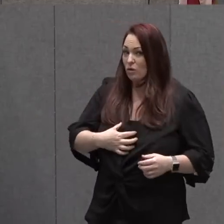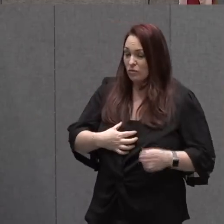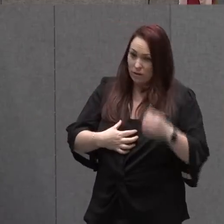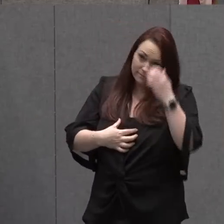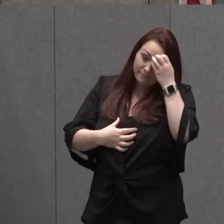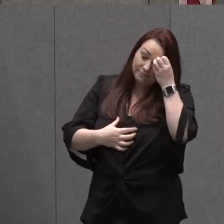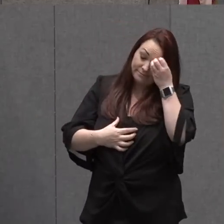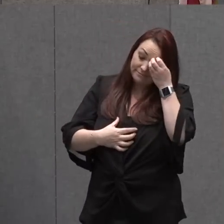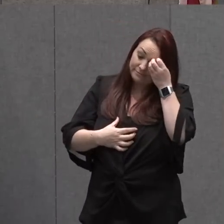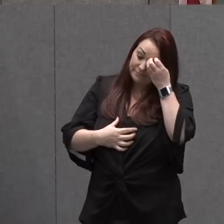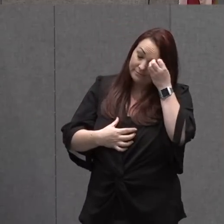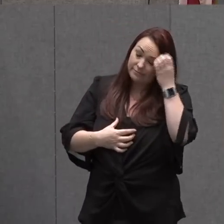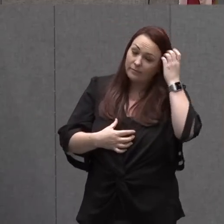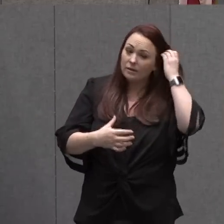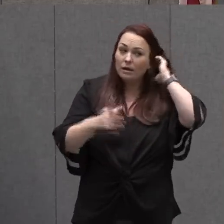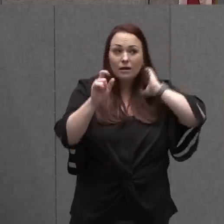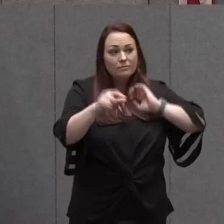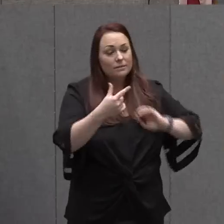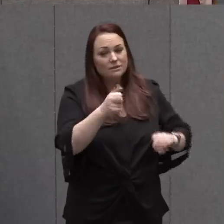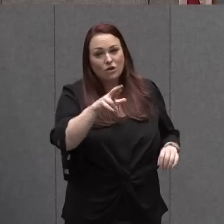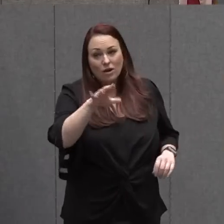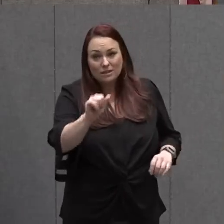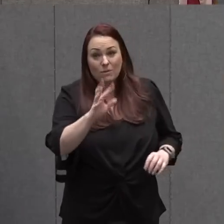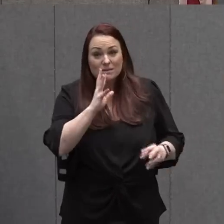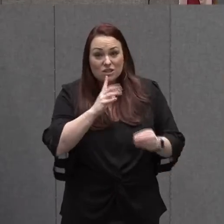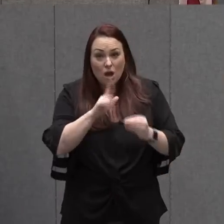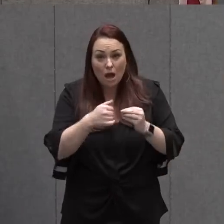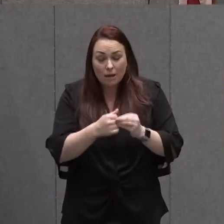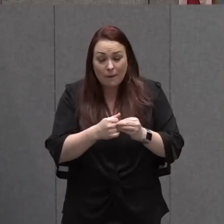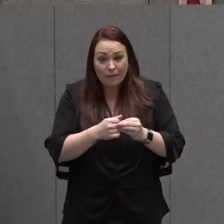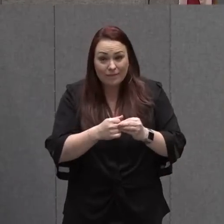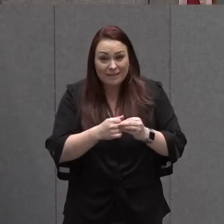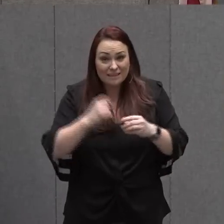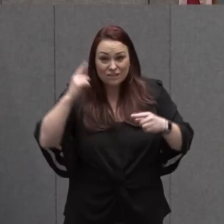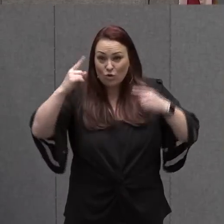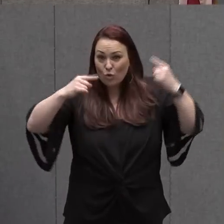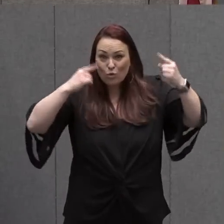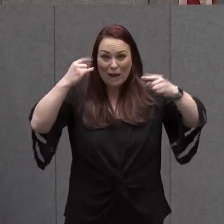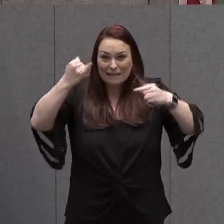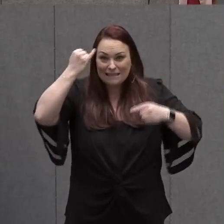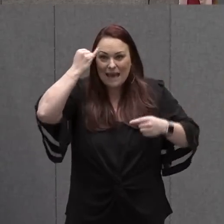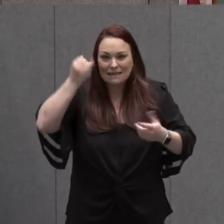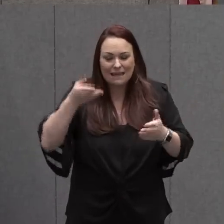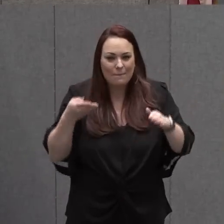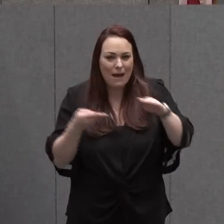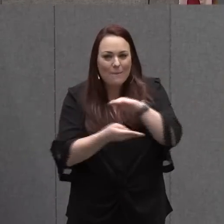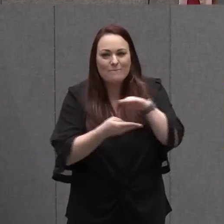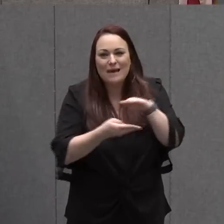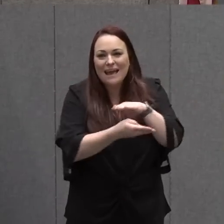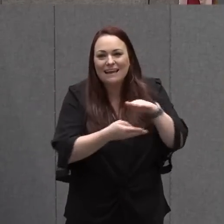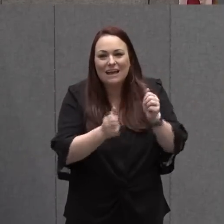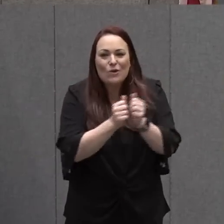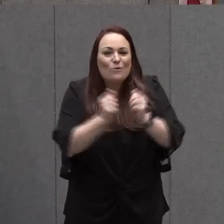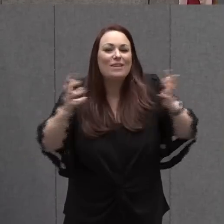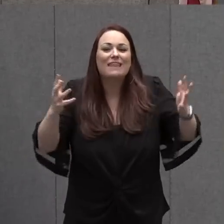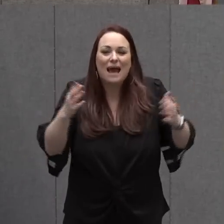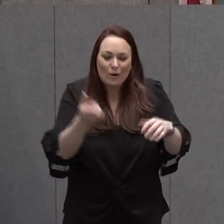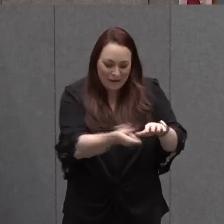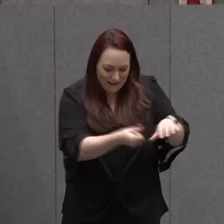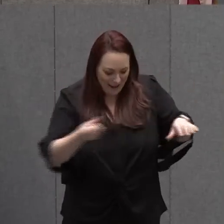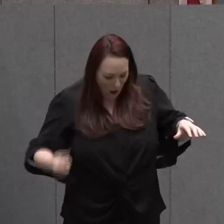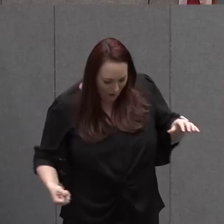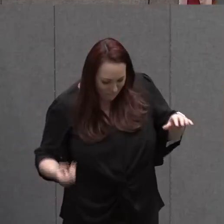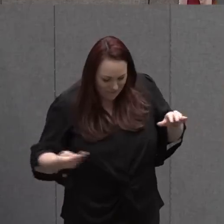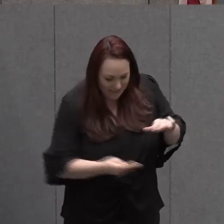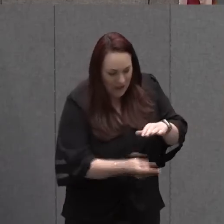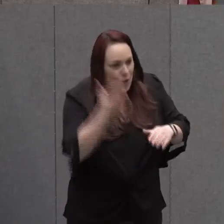I have to, Miss Garcia was talking about this crazy idea about baking an oven. And I was like, why are